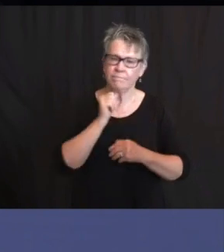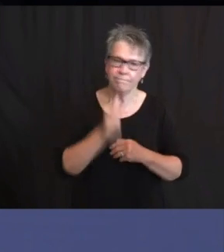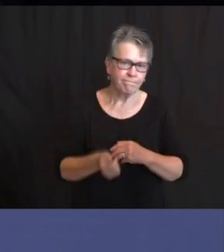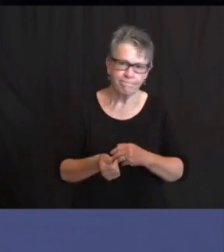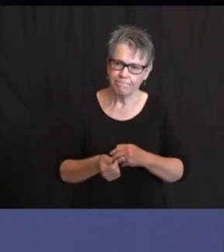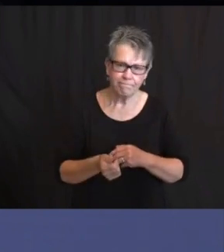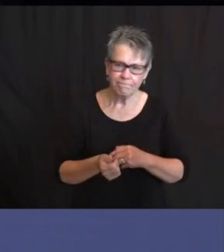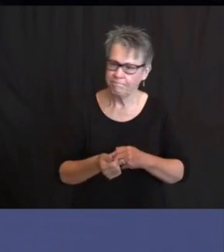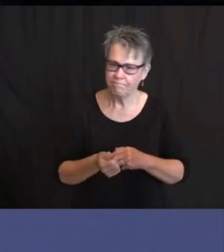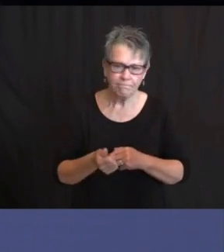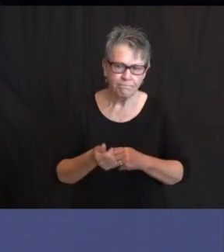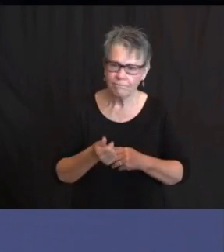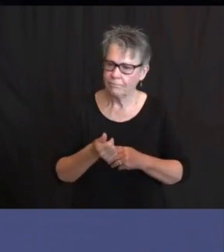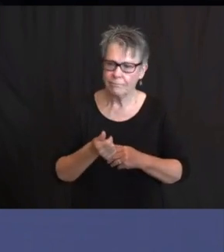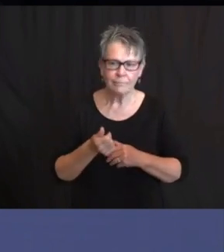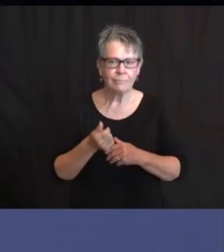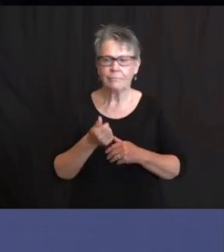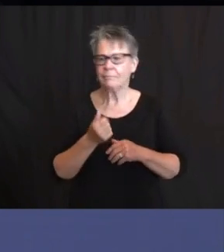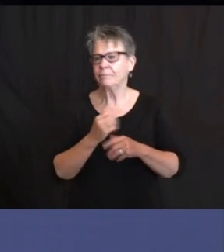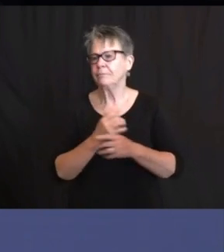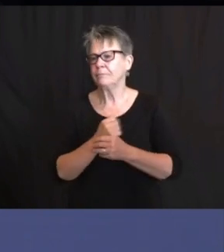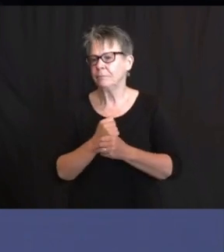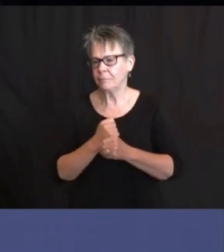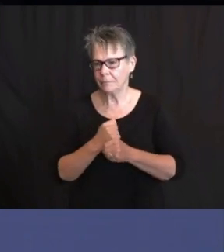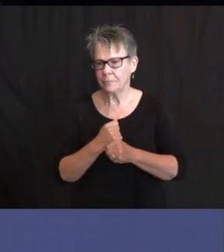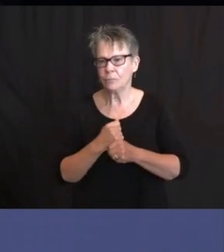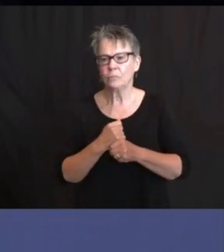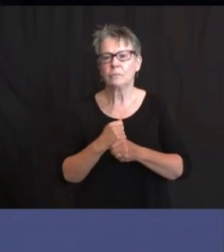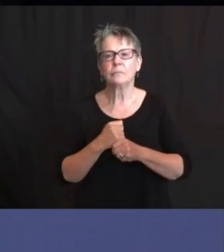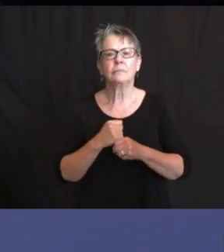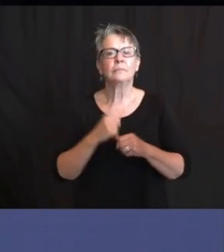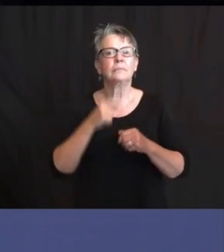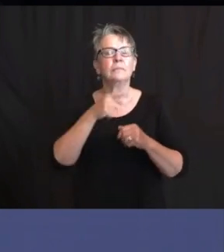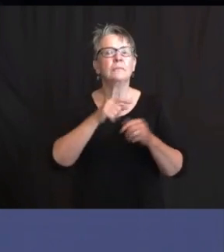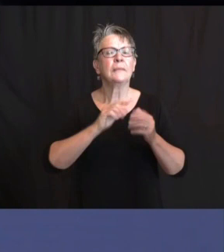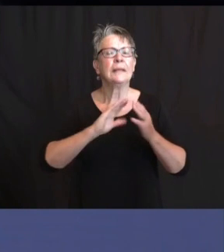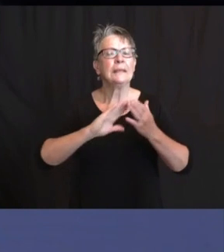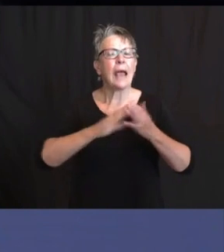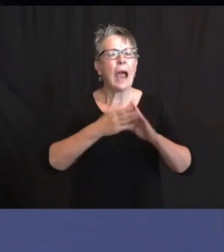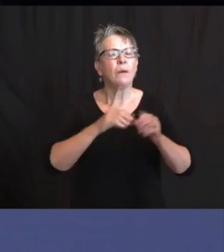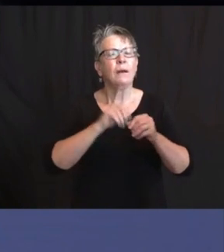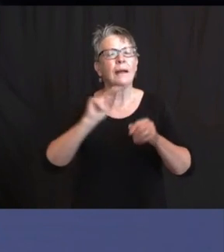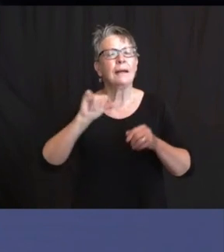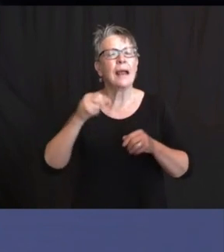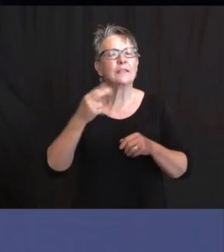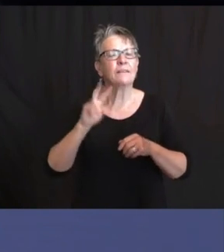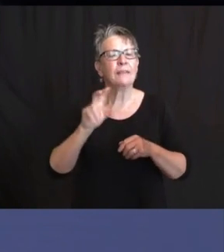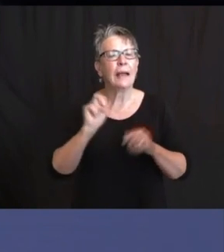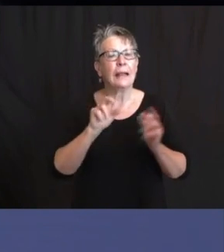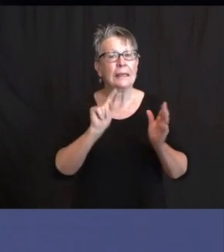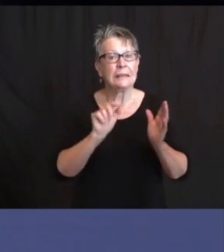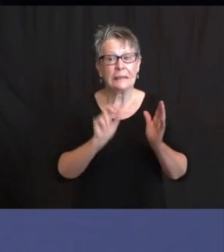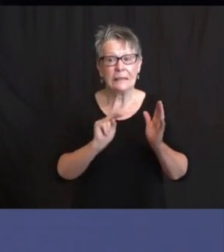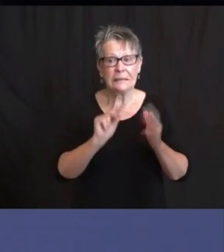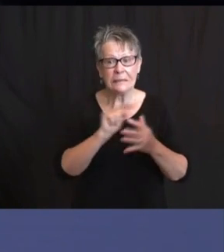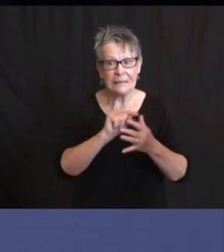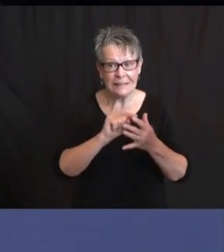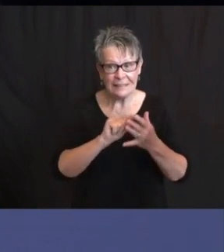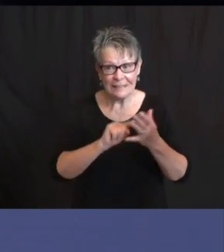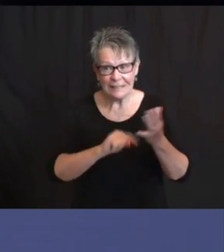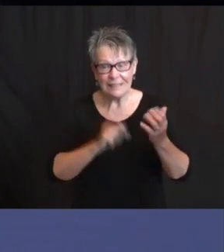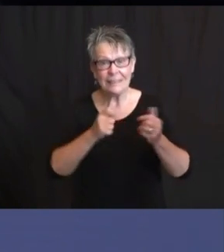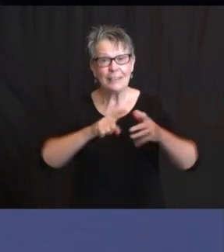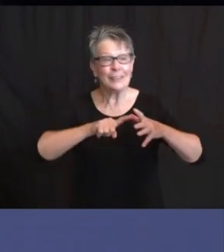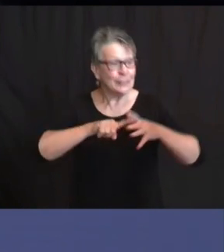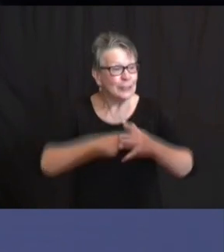COVID-19 concerns. The virus is still with us. To keep making forward progress, we need to ensure that the public is